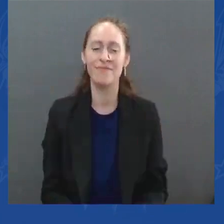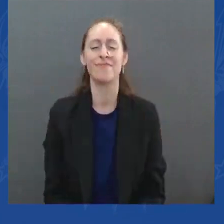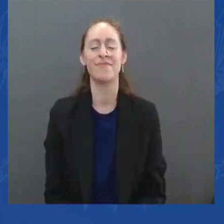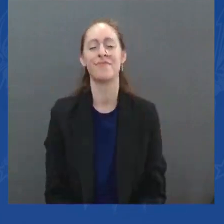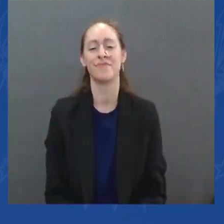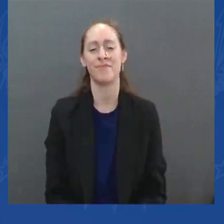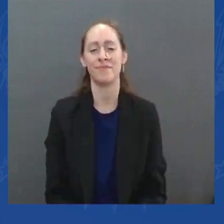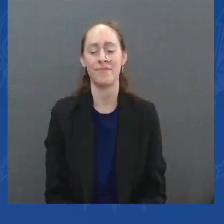Thank you.